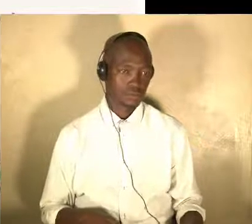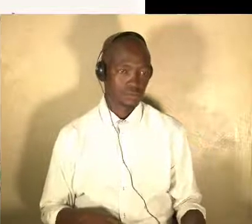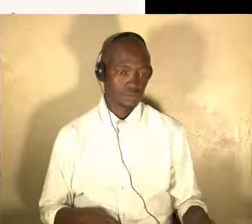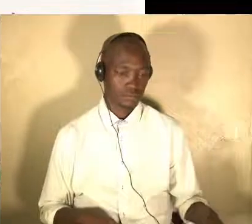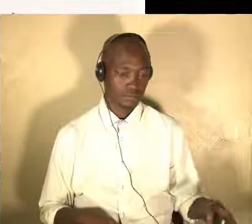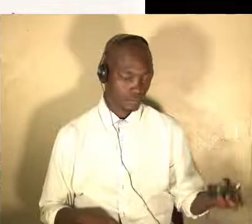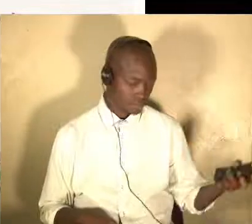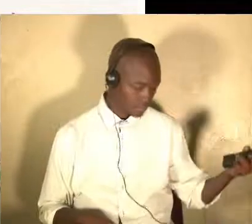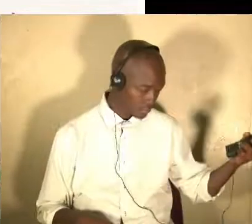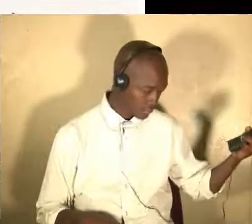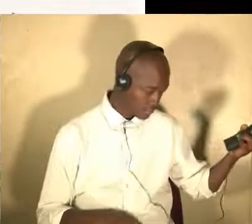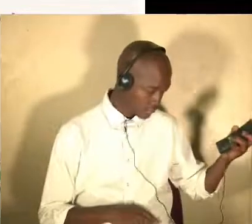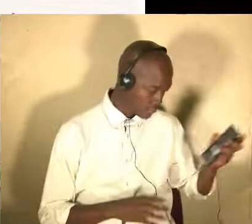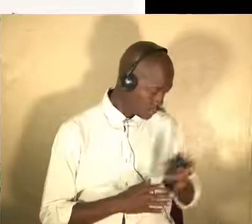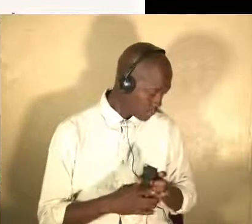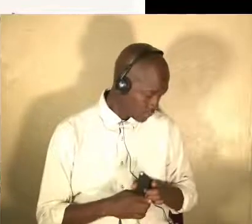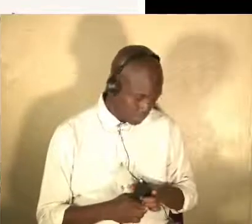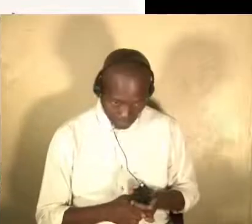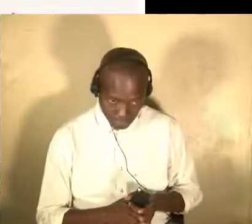And